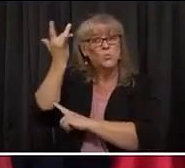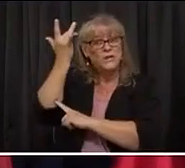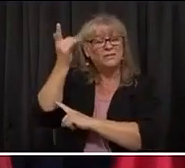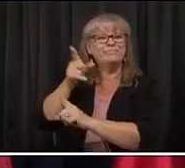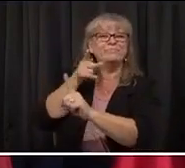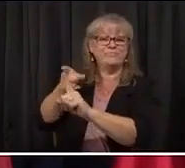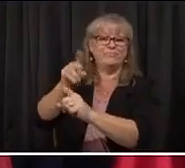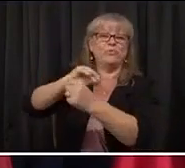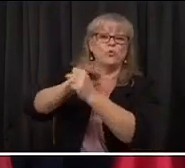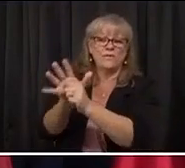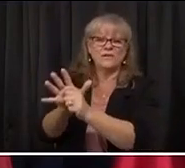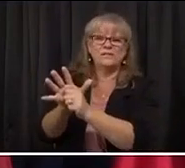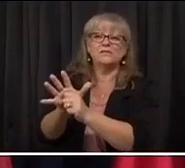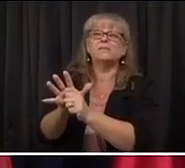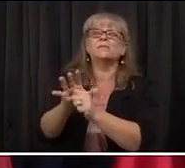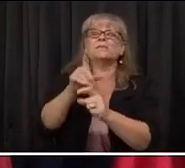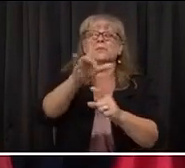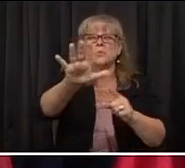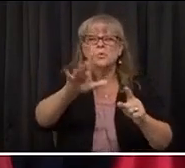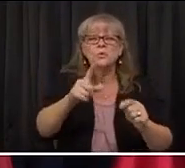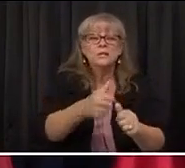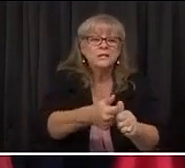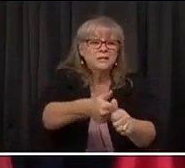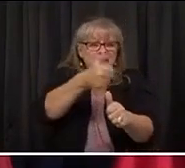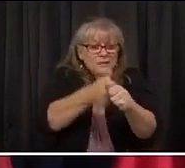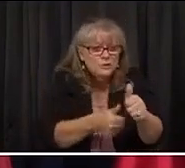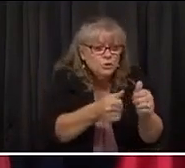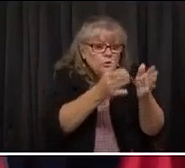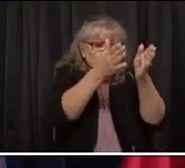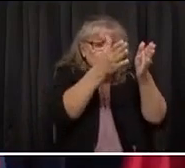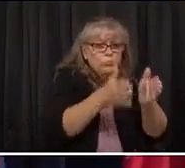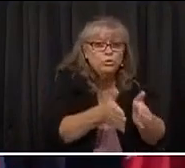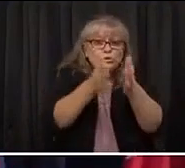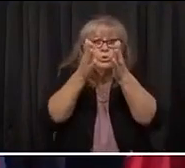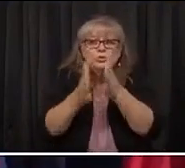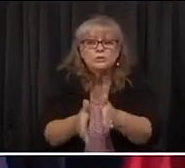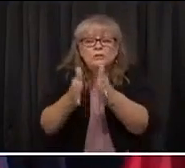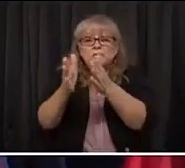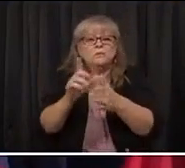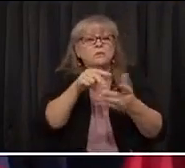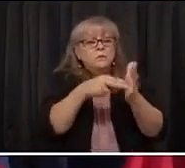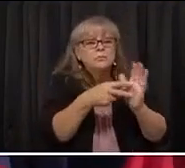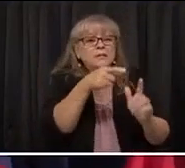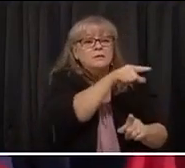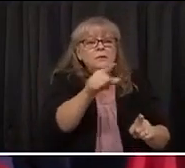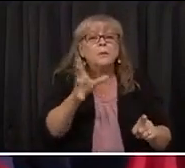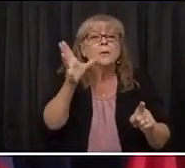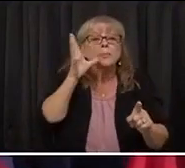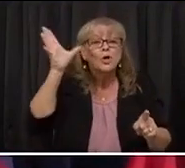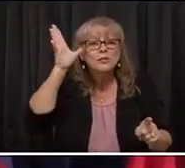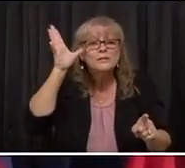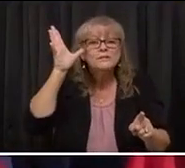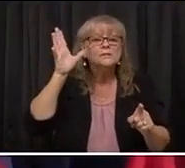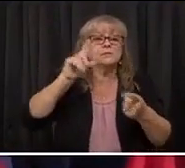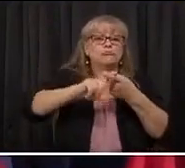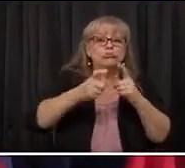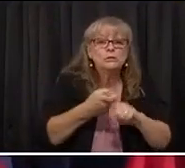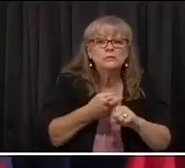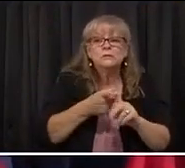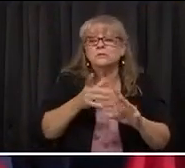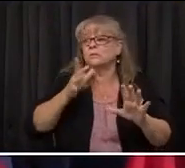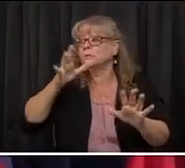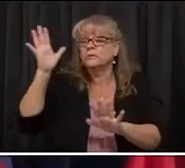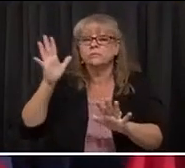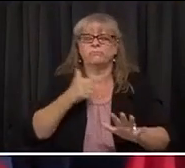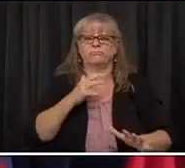real person, a father, mother, a brother, a sister, a friend, and we mourn the 1,645 Coloradans